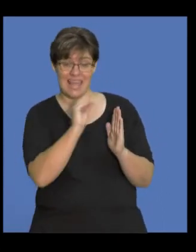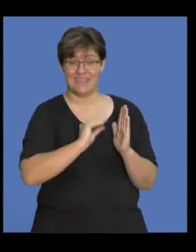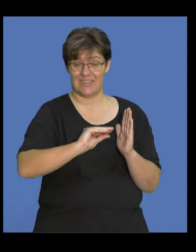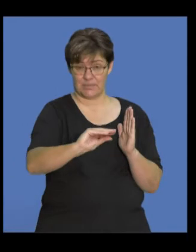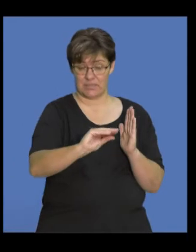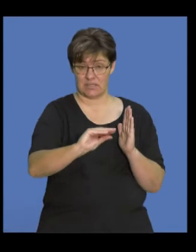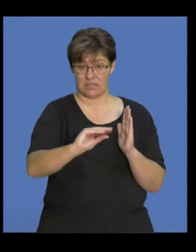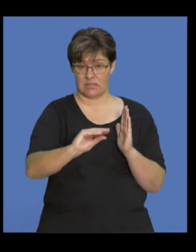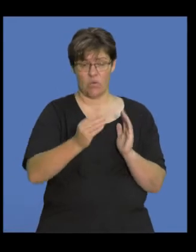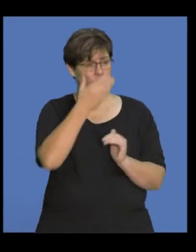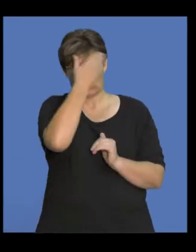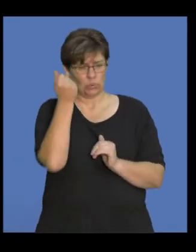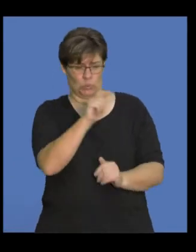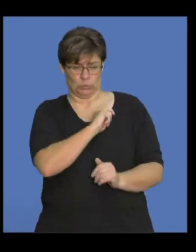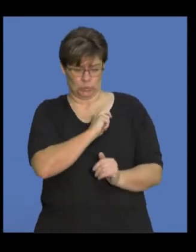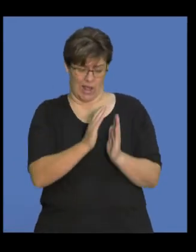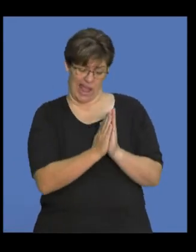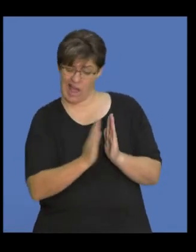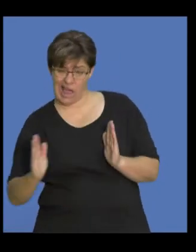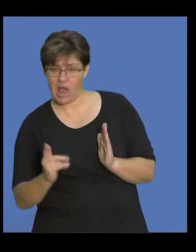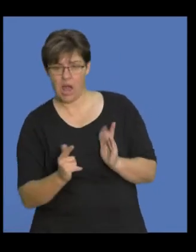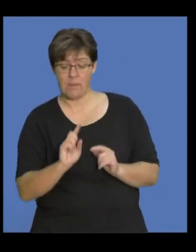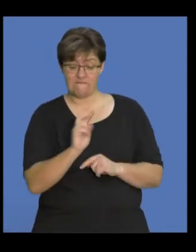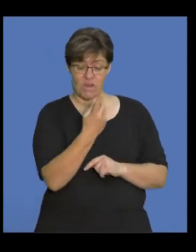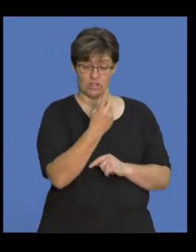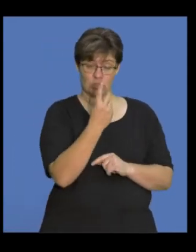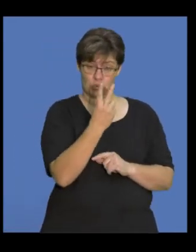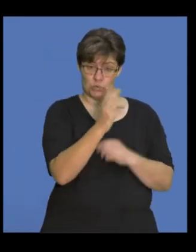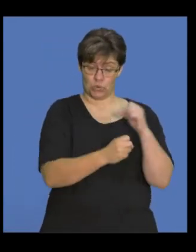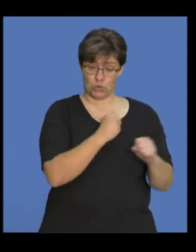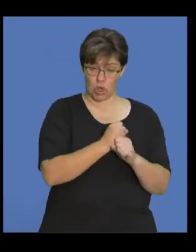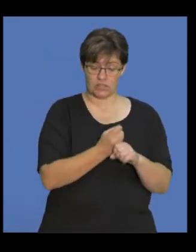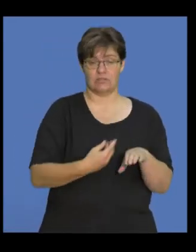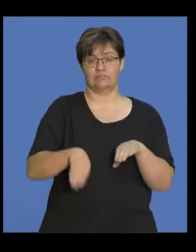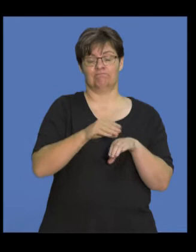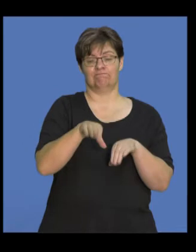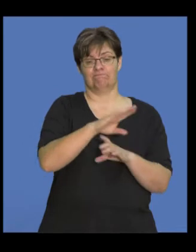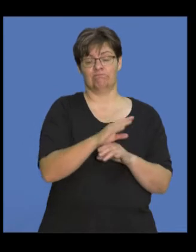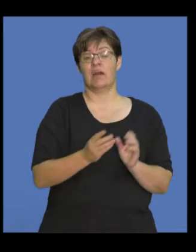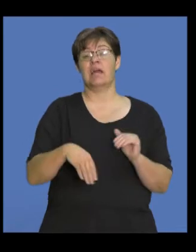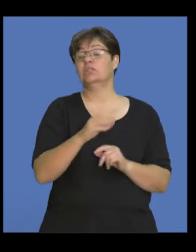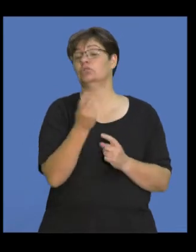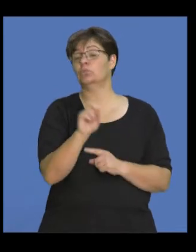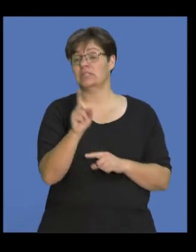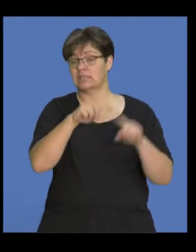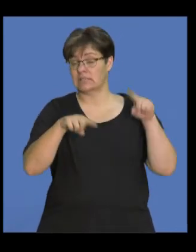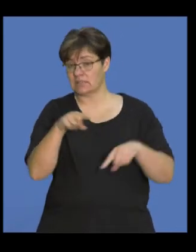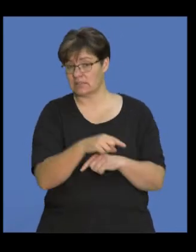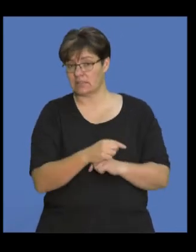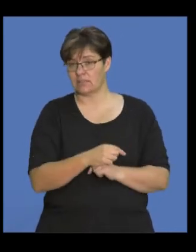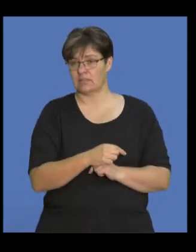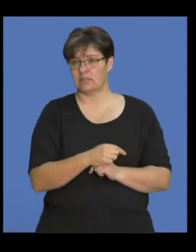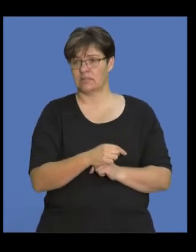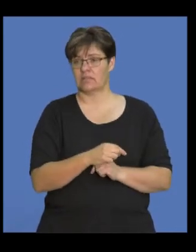the investment, which we do not really know, the first 2 years, Nceba accumulated an interest rate